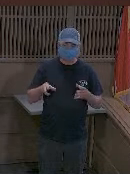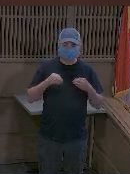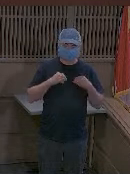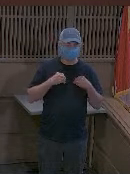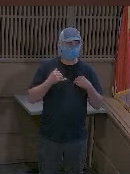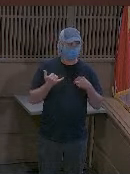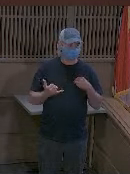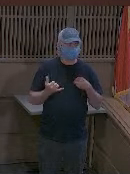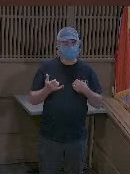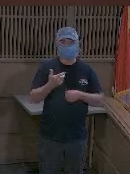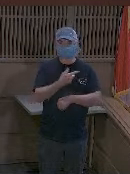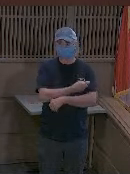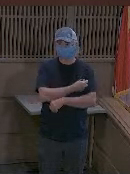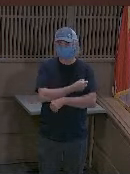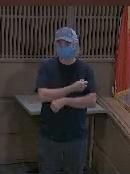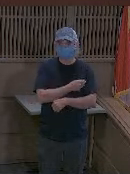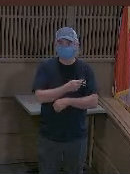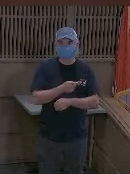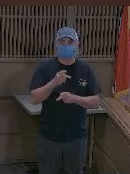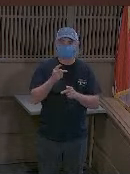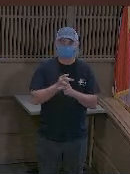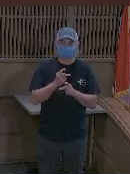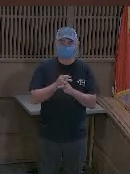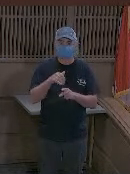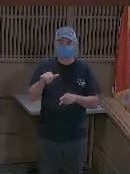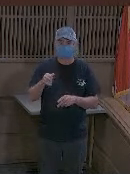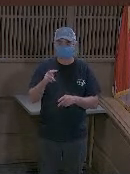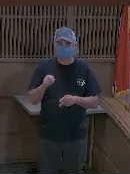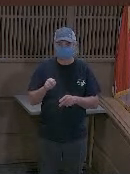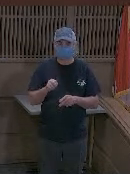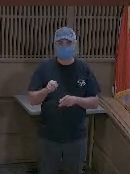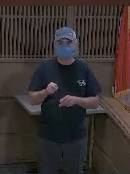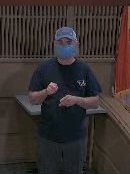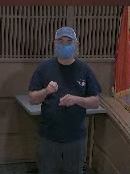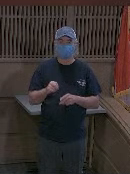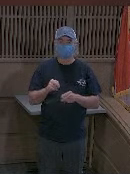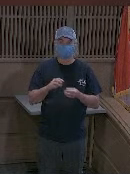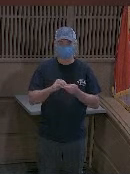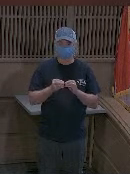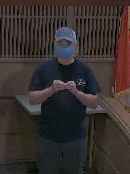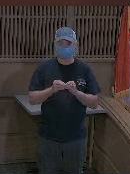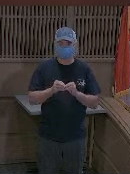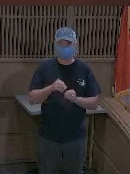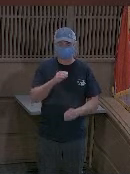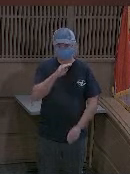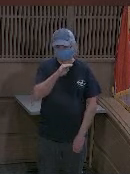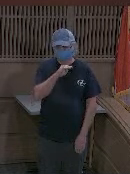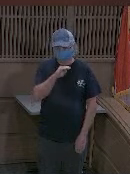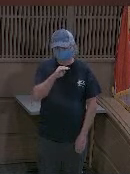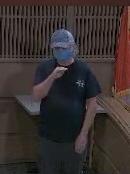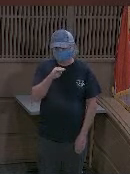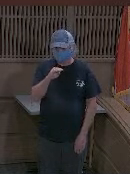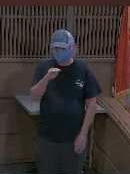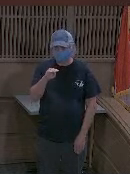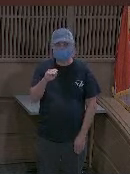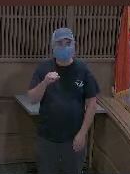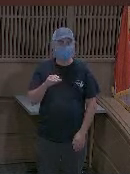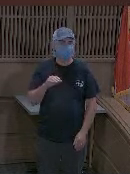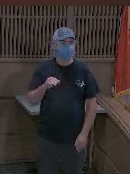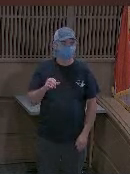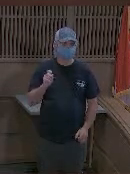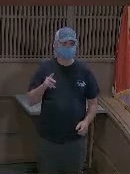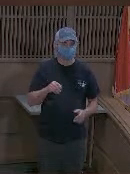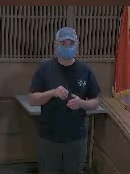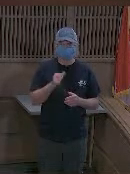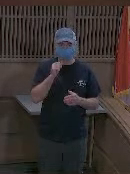your vaccination, and let's keep January health numbers in a low, very low column. Thank you.